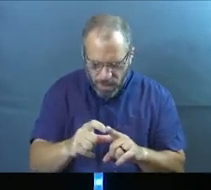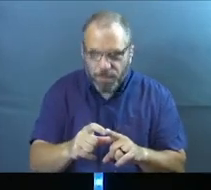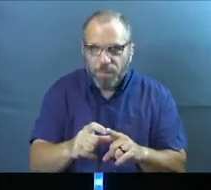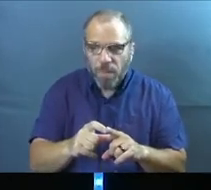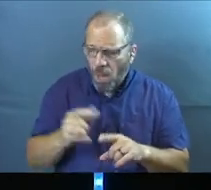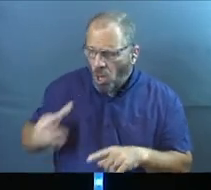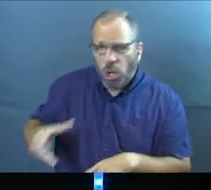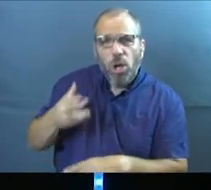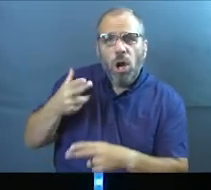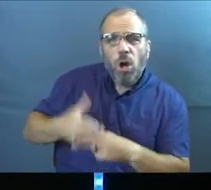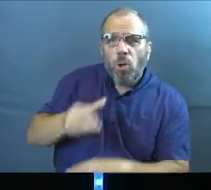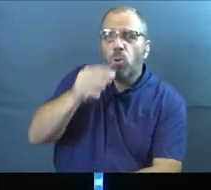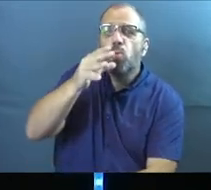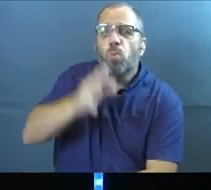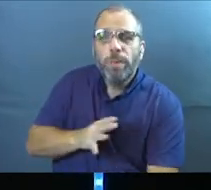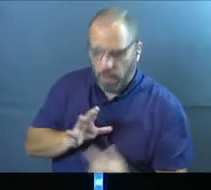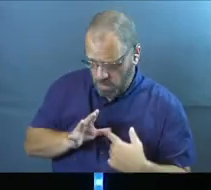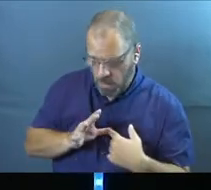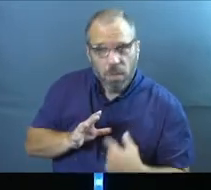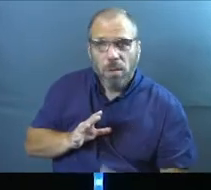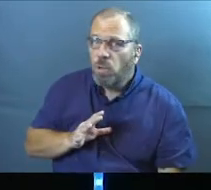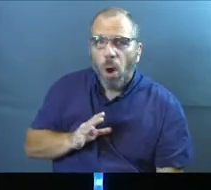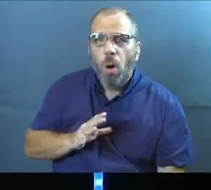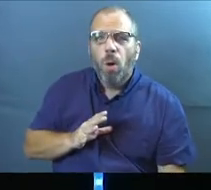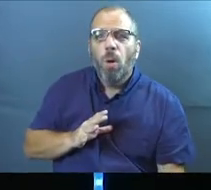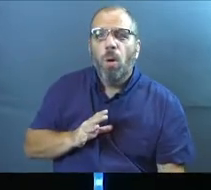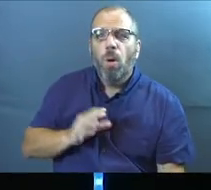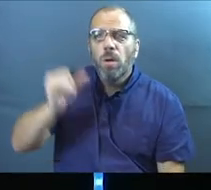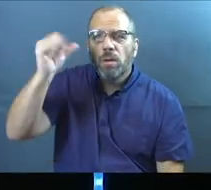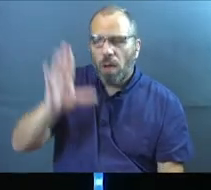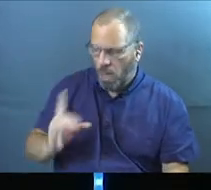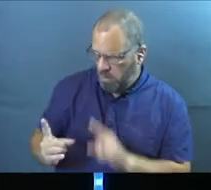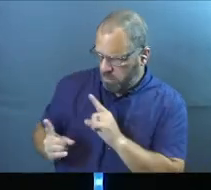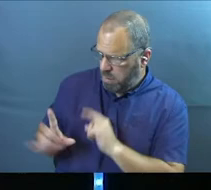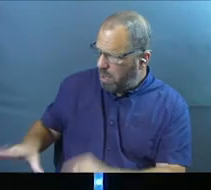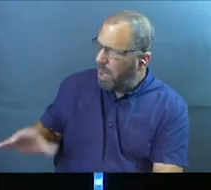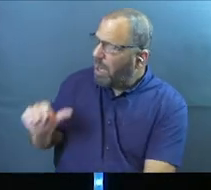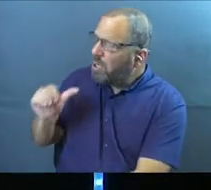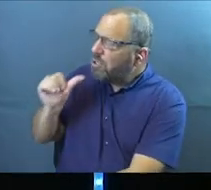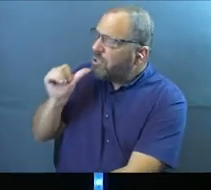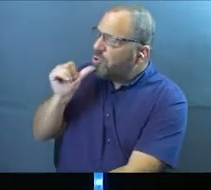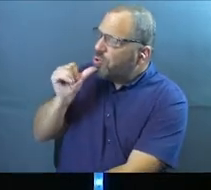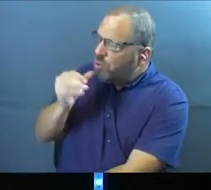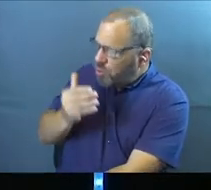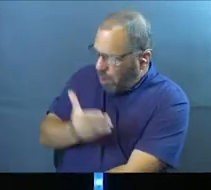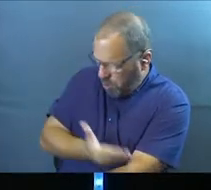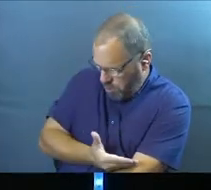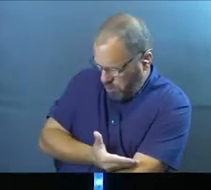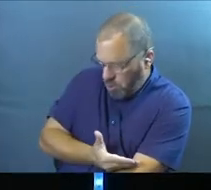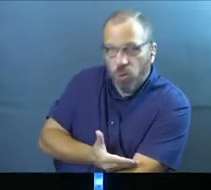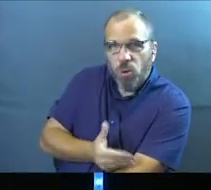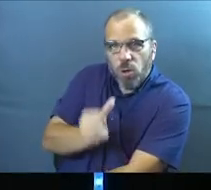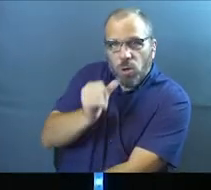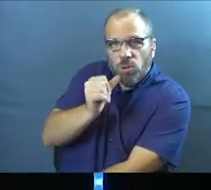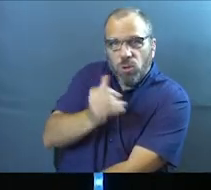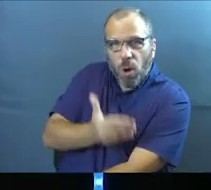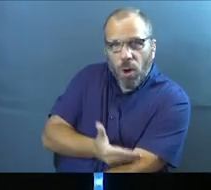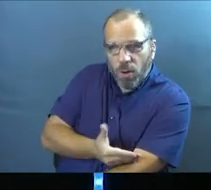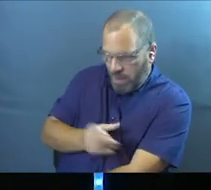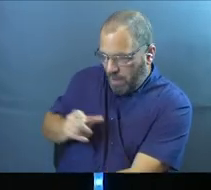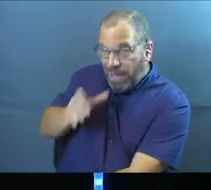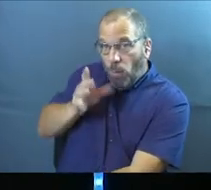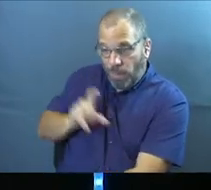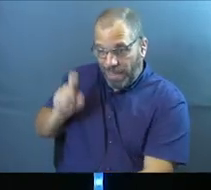Because you could have called her woman, but you didn't. God stood before her and said, daughter. Because she needed